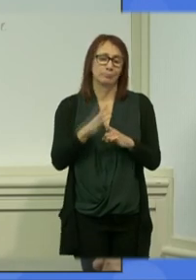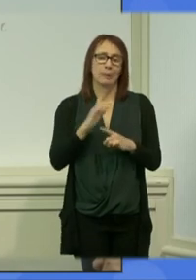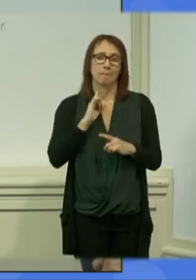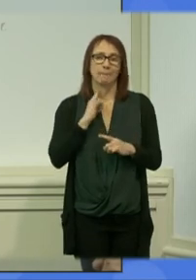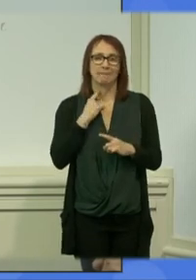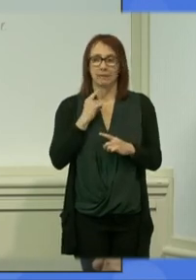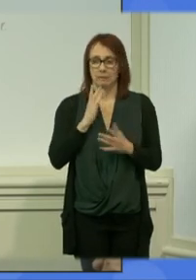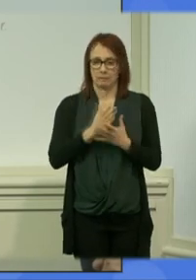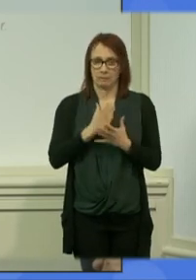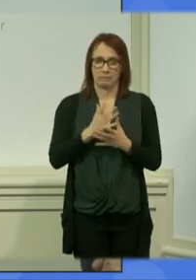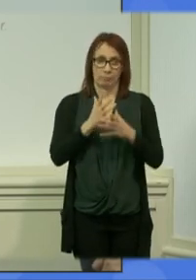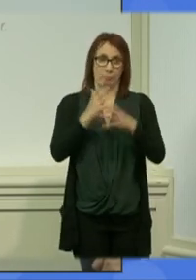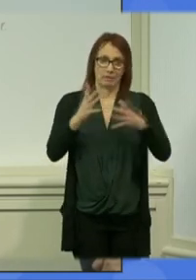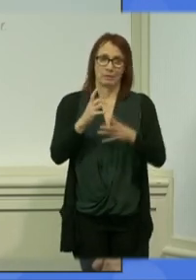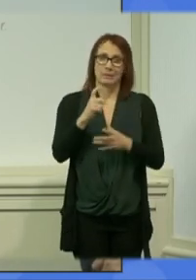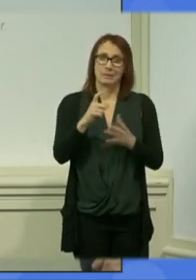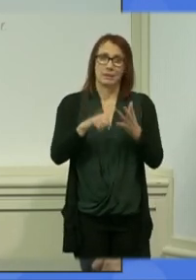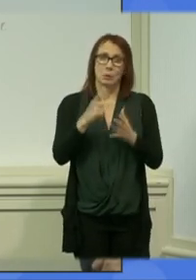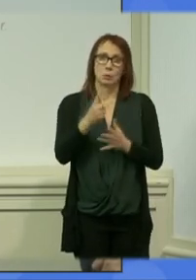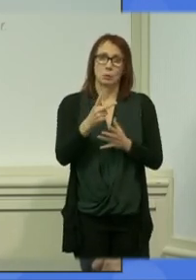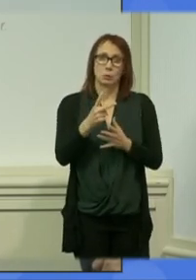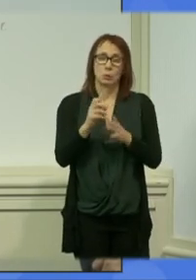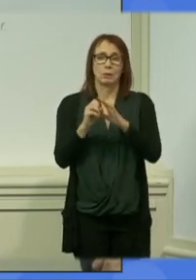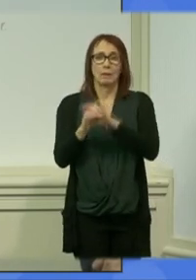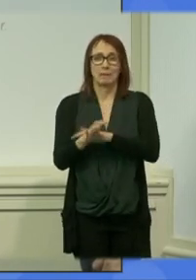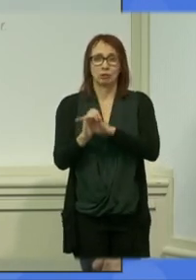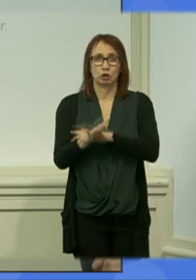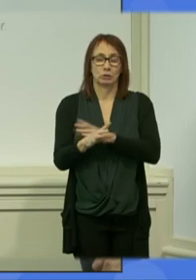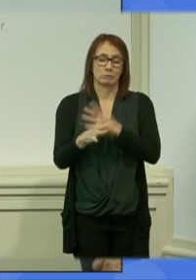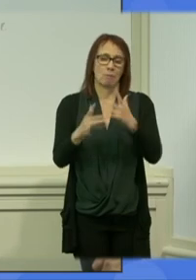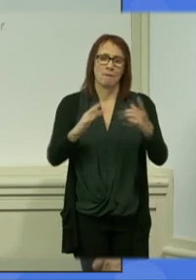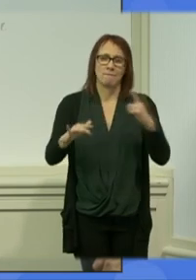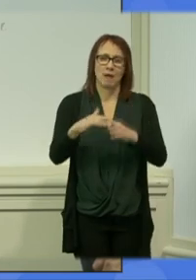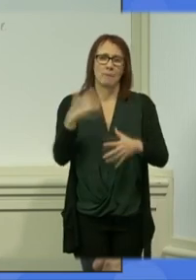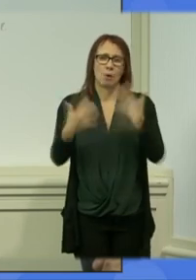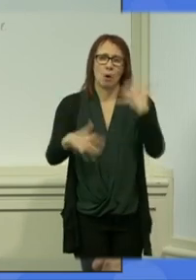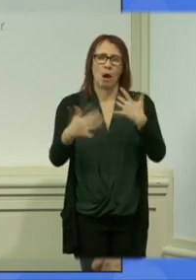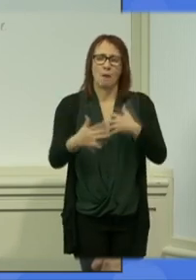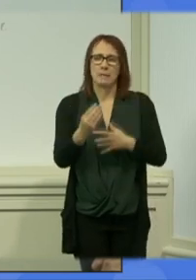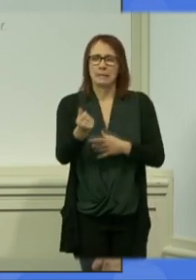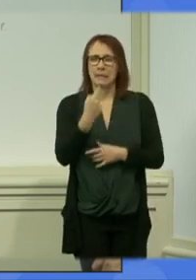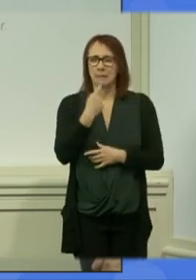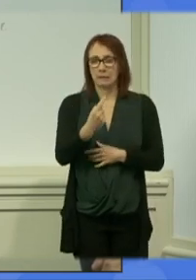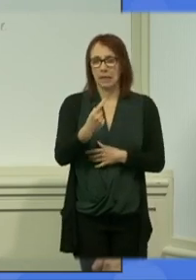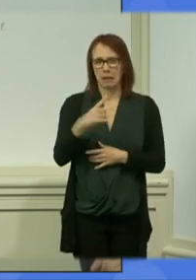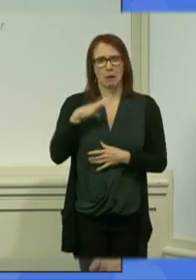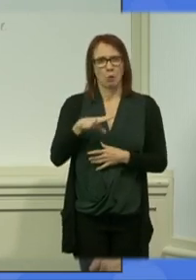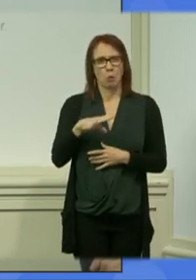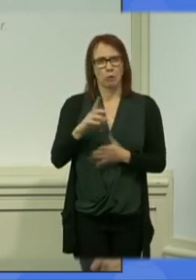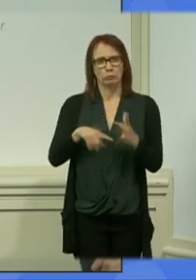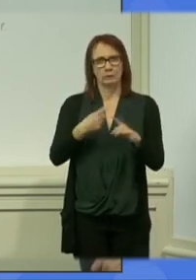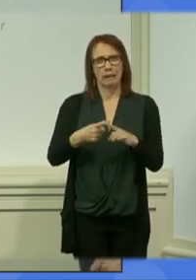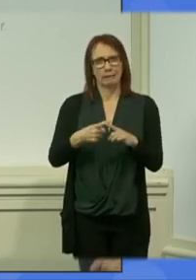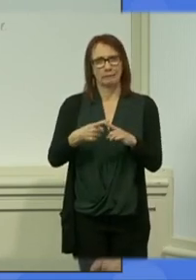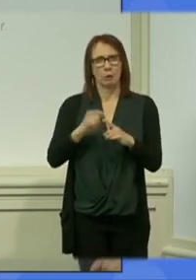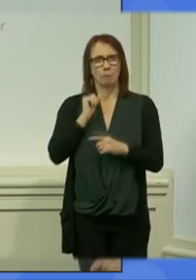major contributor to CO2 emissions and other environmental harms. This has led some to call for some kind of tax on meat, so that prices